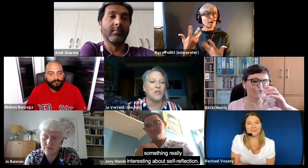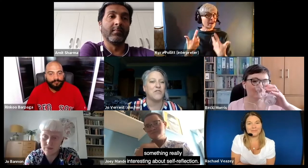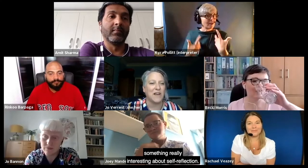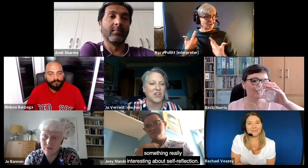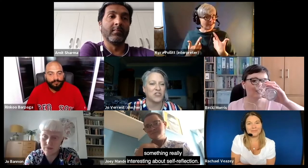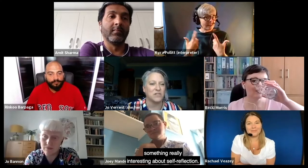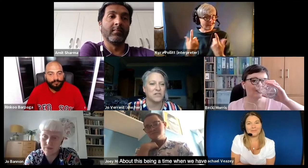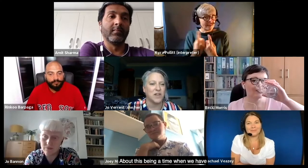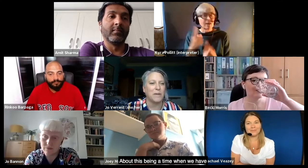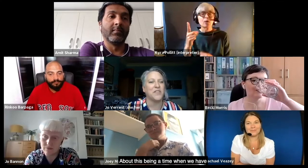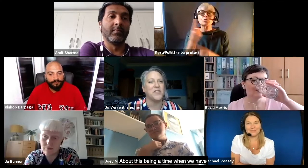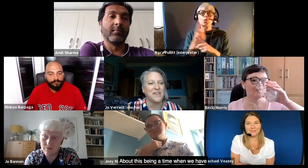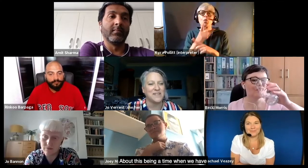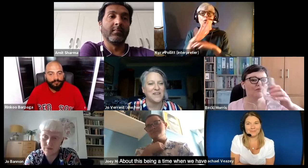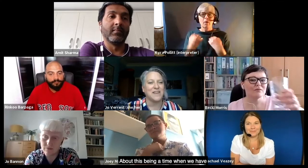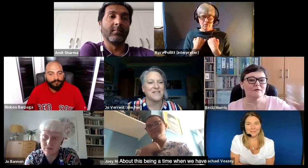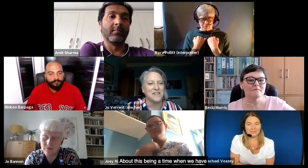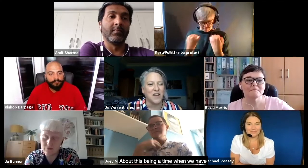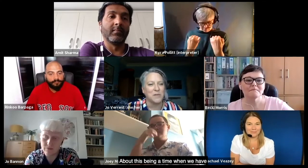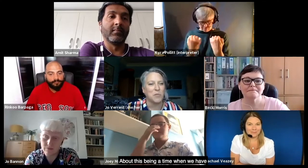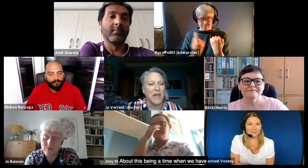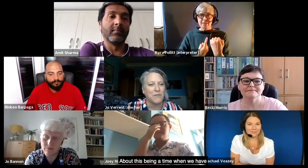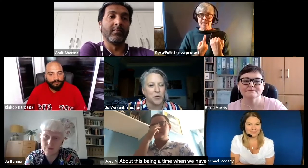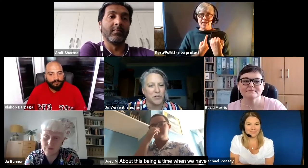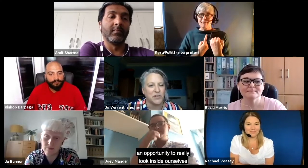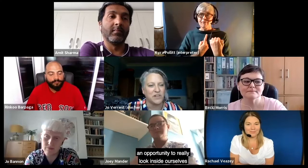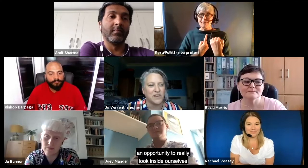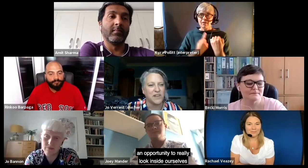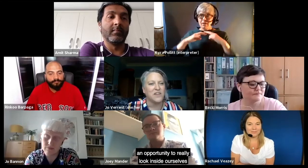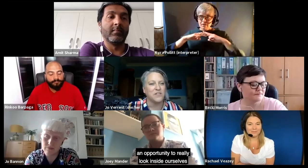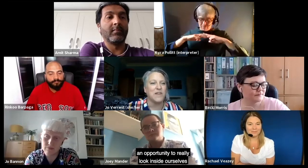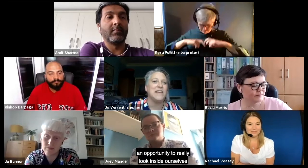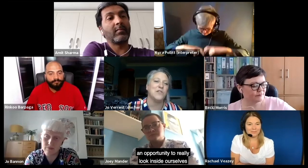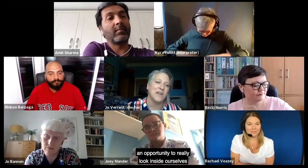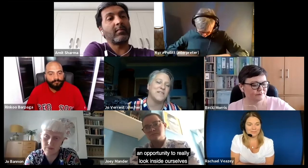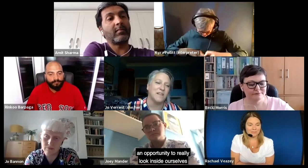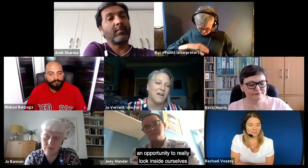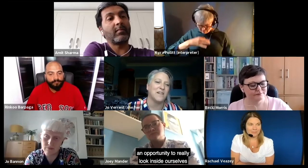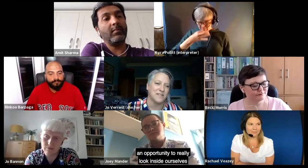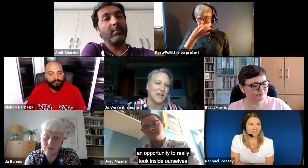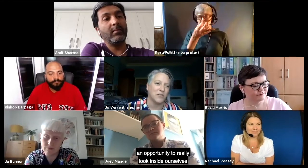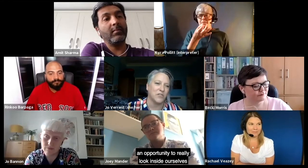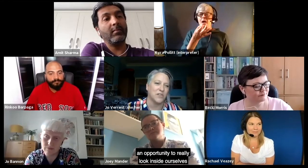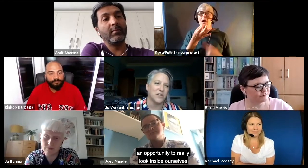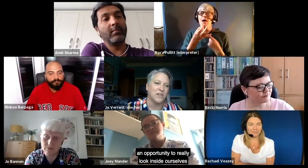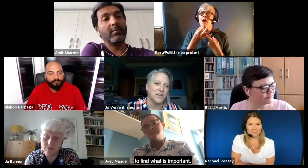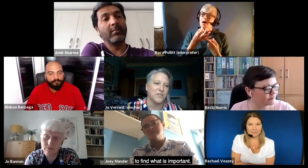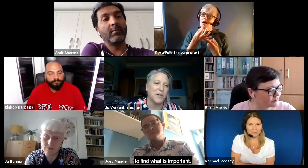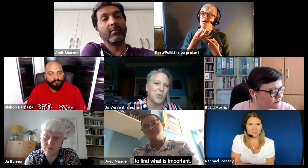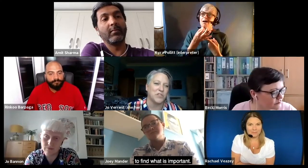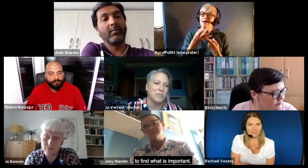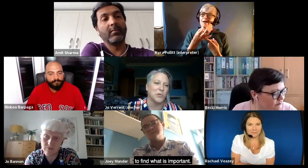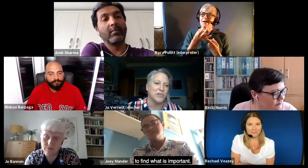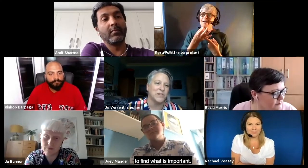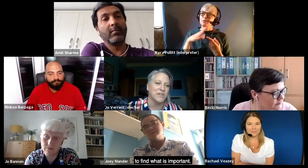about self-reflection, about that this is a time when we have an opportunity to really look inside ourselves to